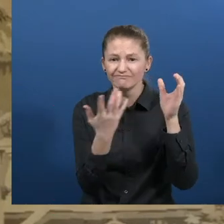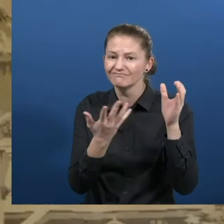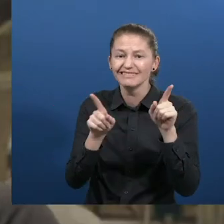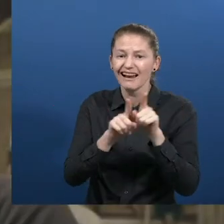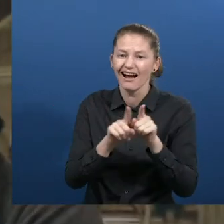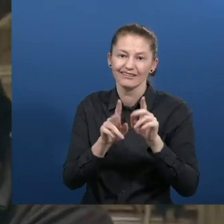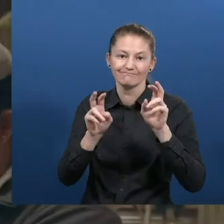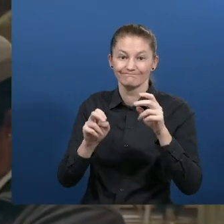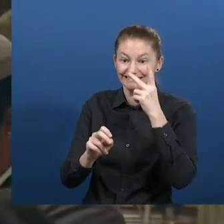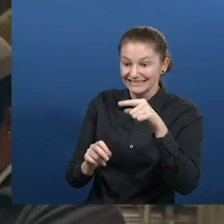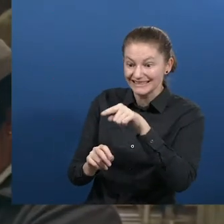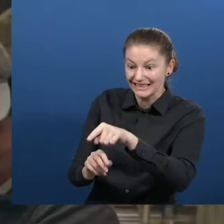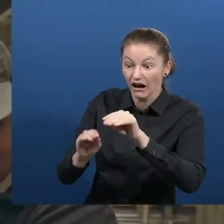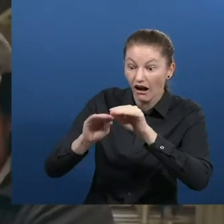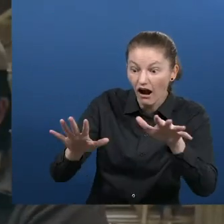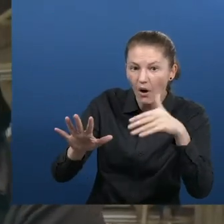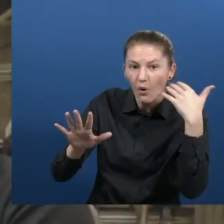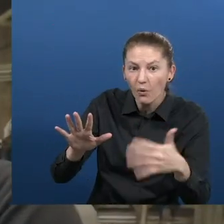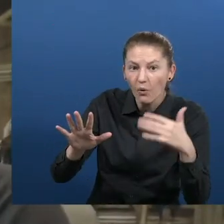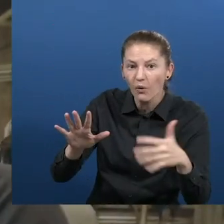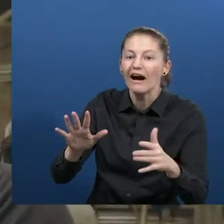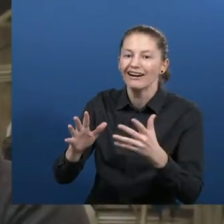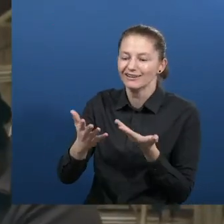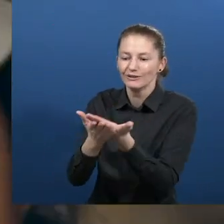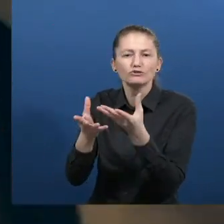with high social impact.